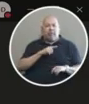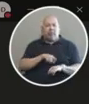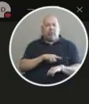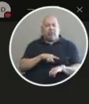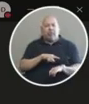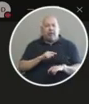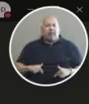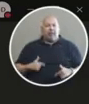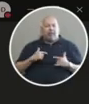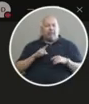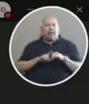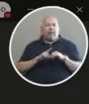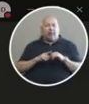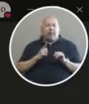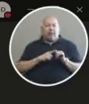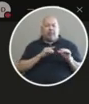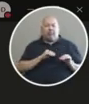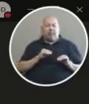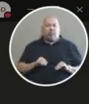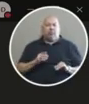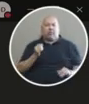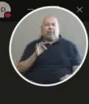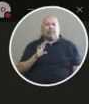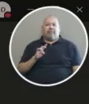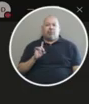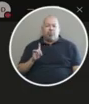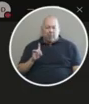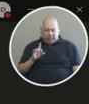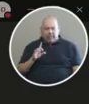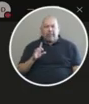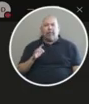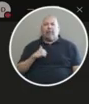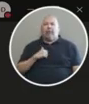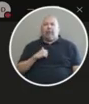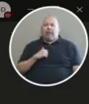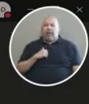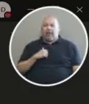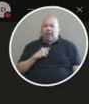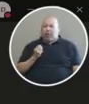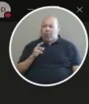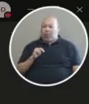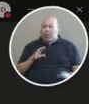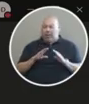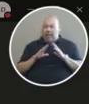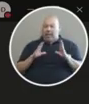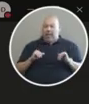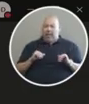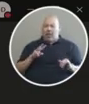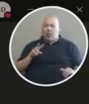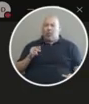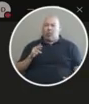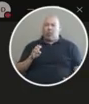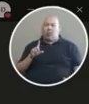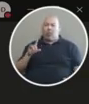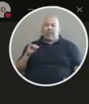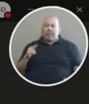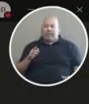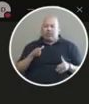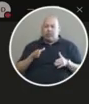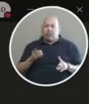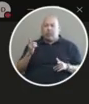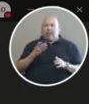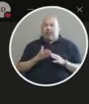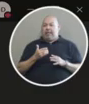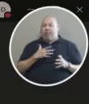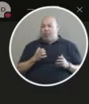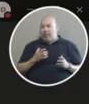long-term resident of El Paso. I first moved there in 1971. I own a house on Wheeling Street, and one of the